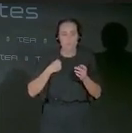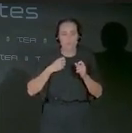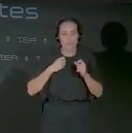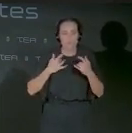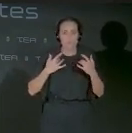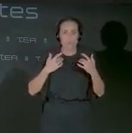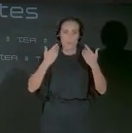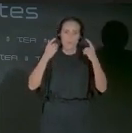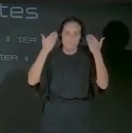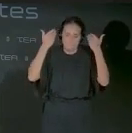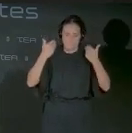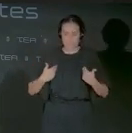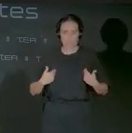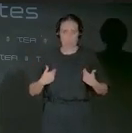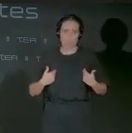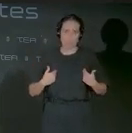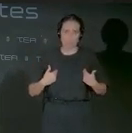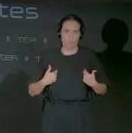godlike being.